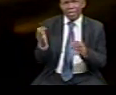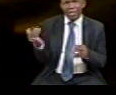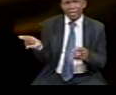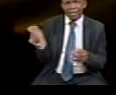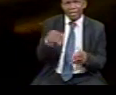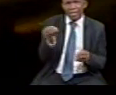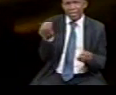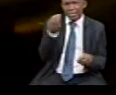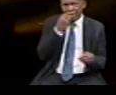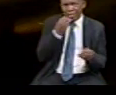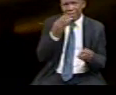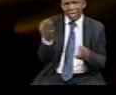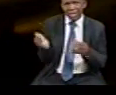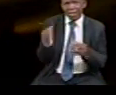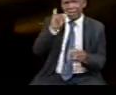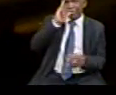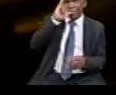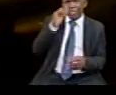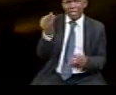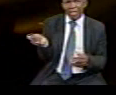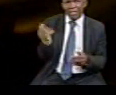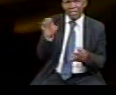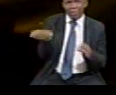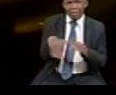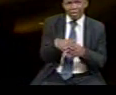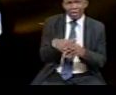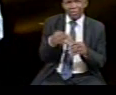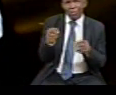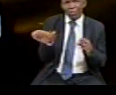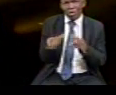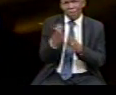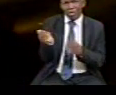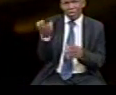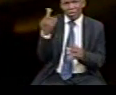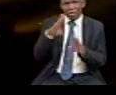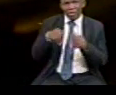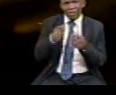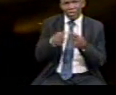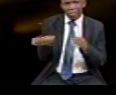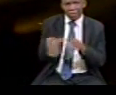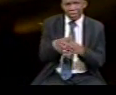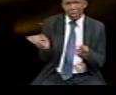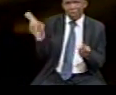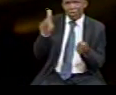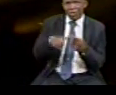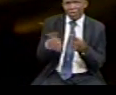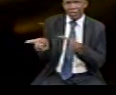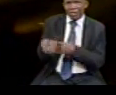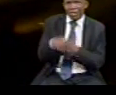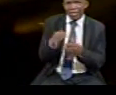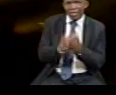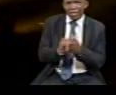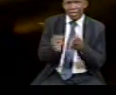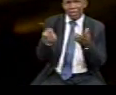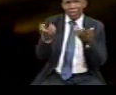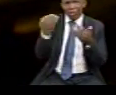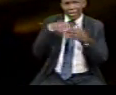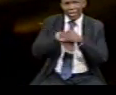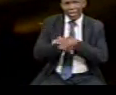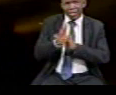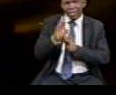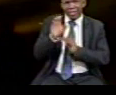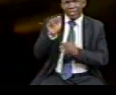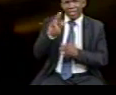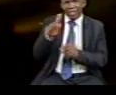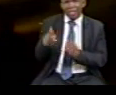brethren. It is not that it's bad to give in marriage and marry, but when you allow your marriage, when